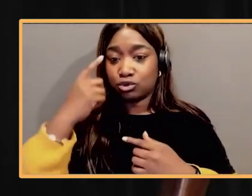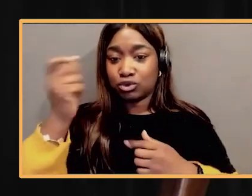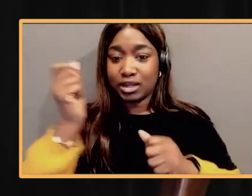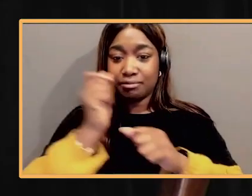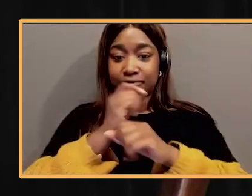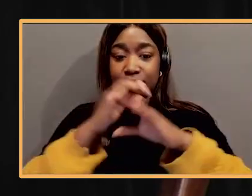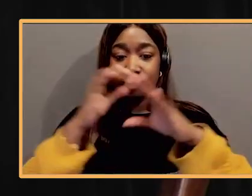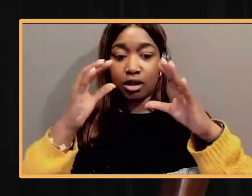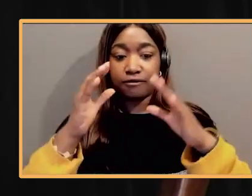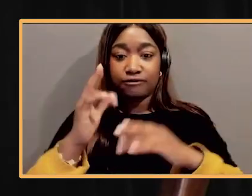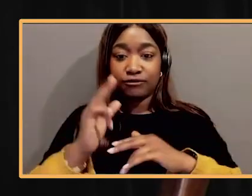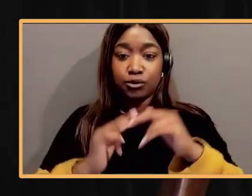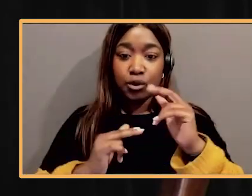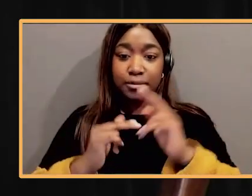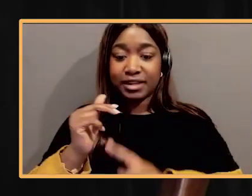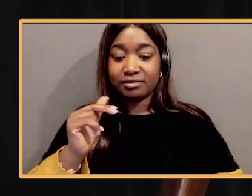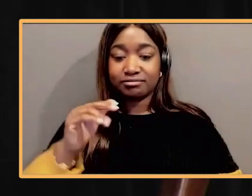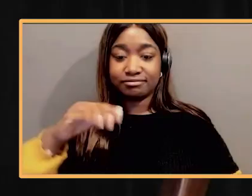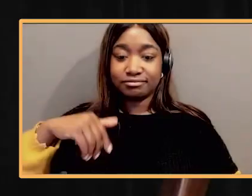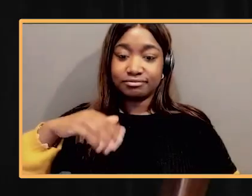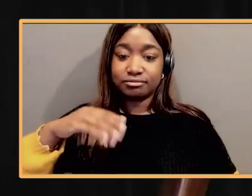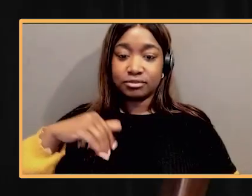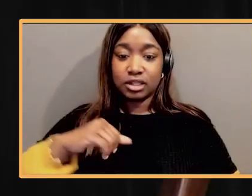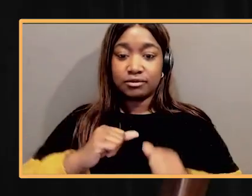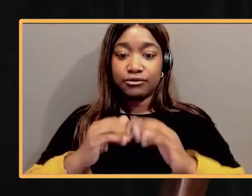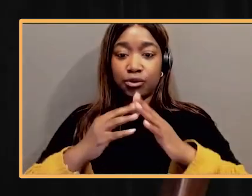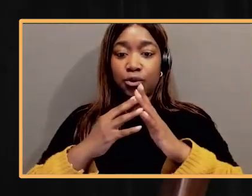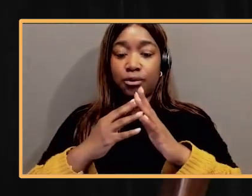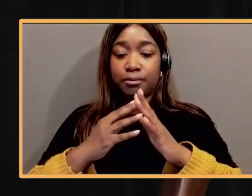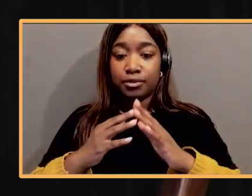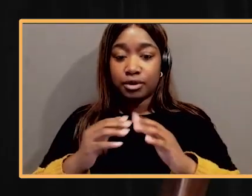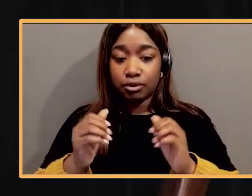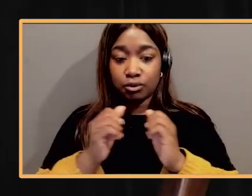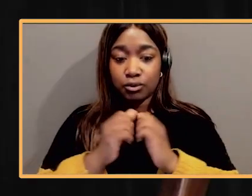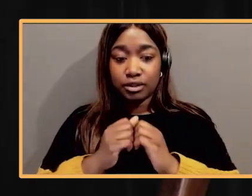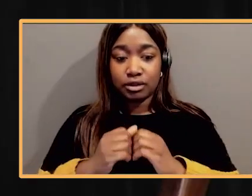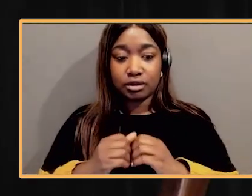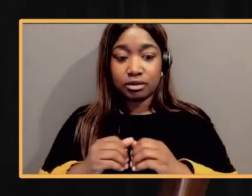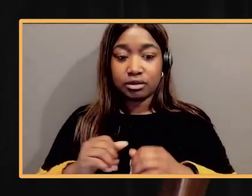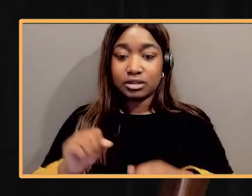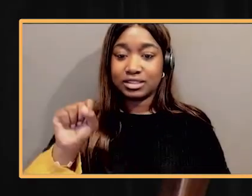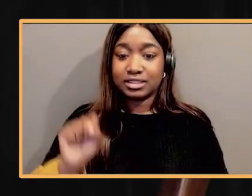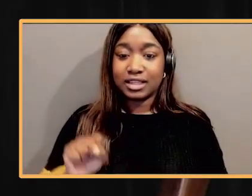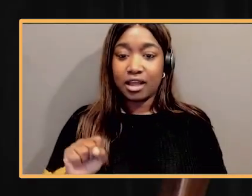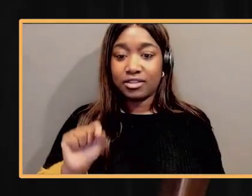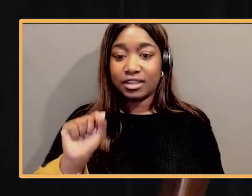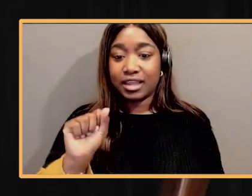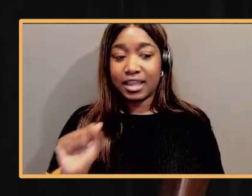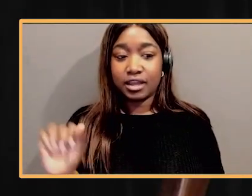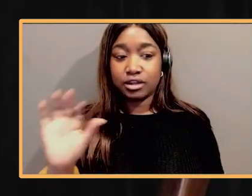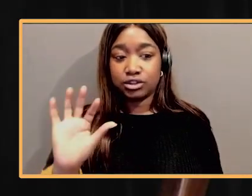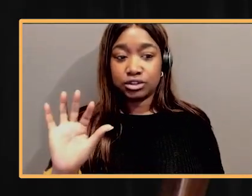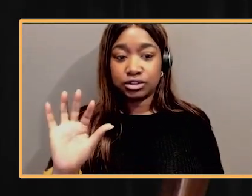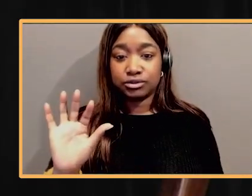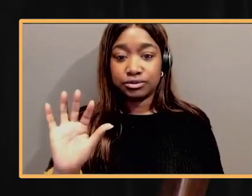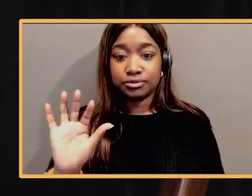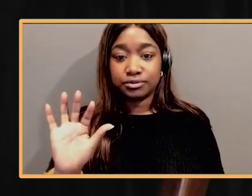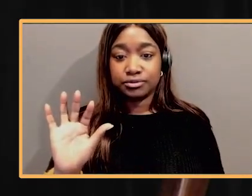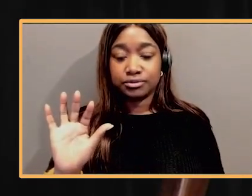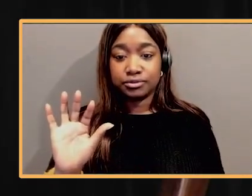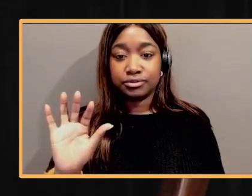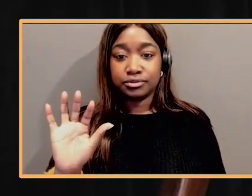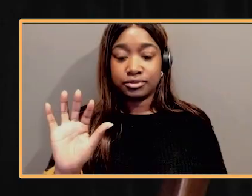has not formed, and that is between more especially South Asian and South